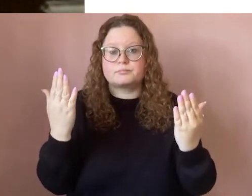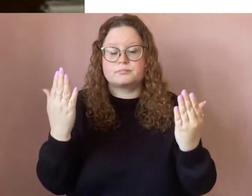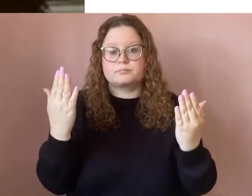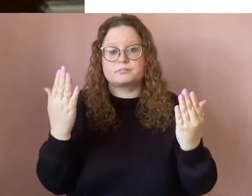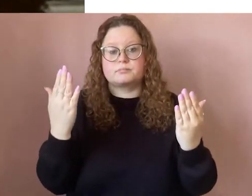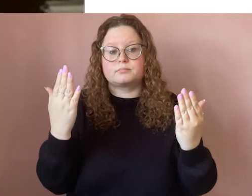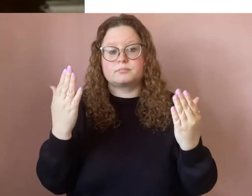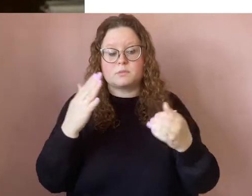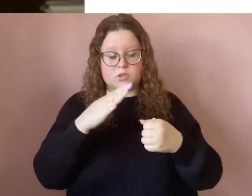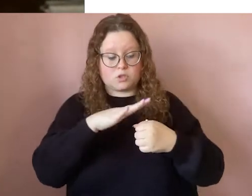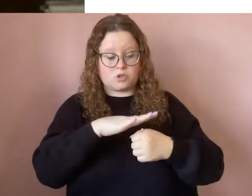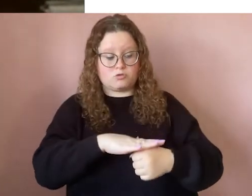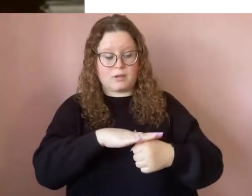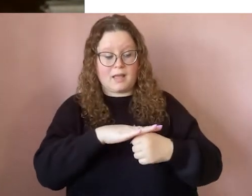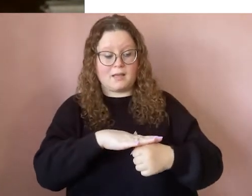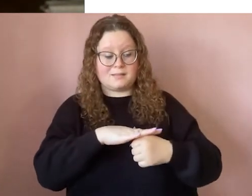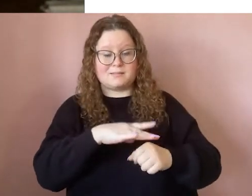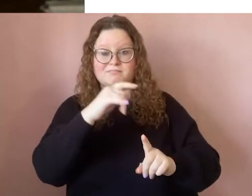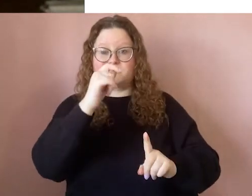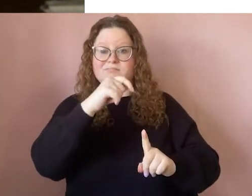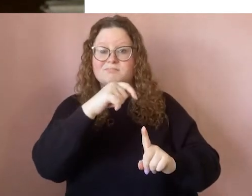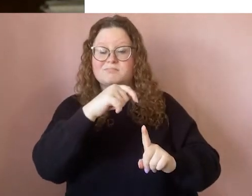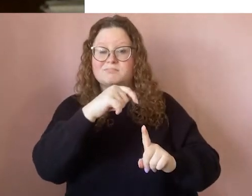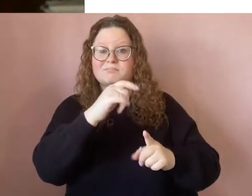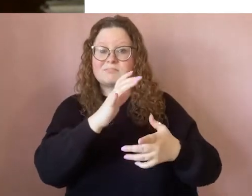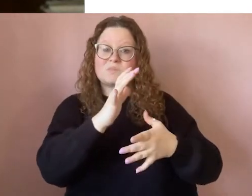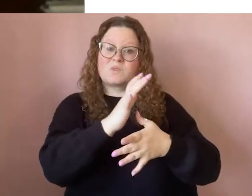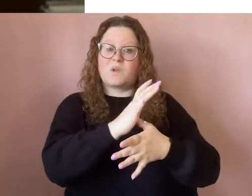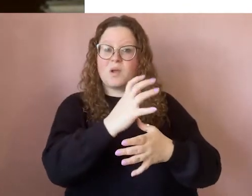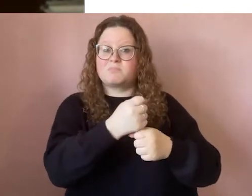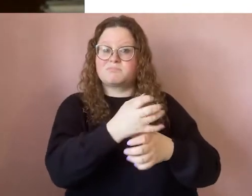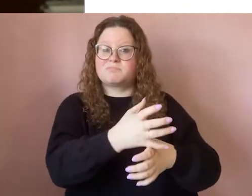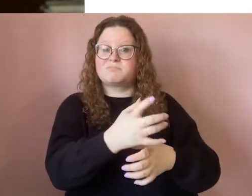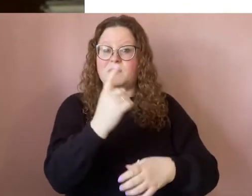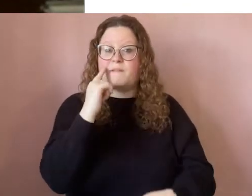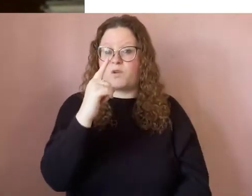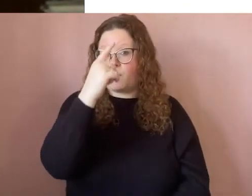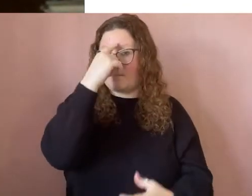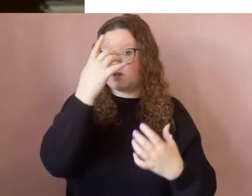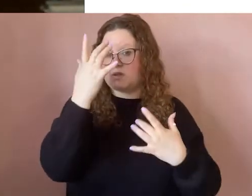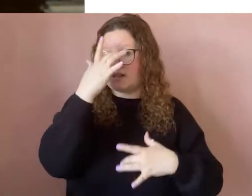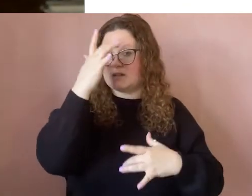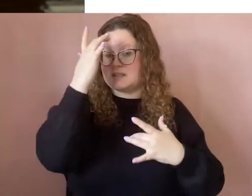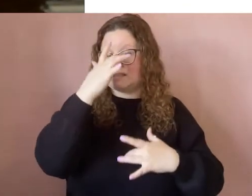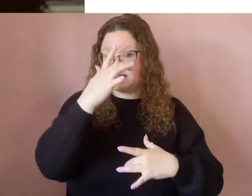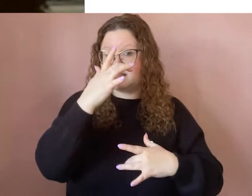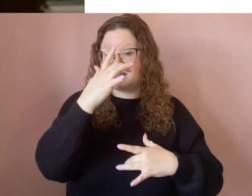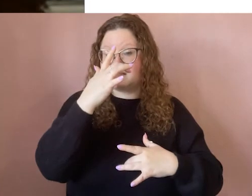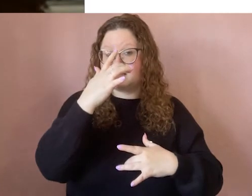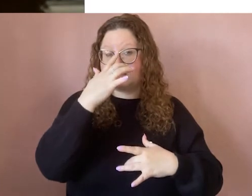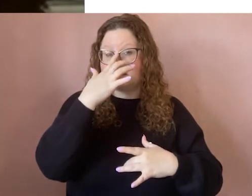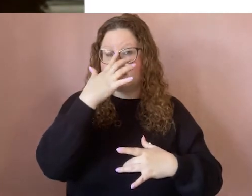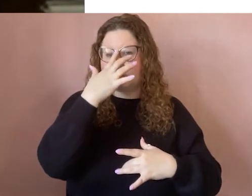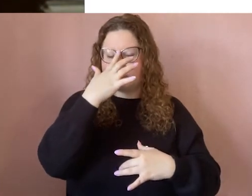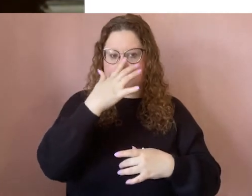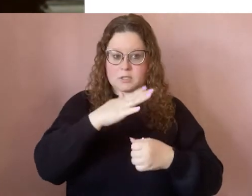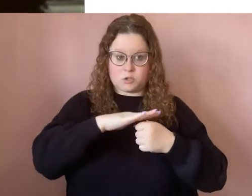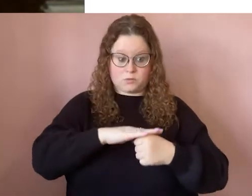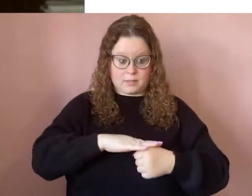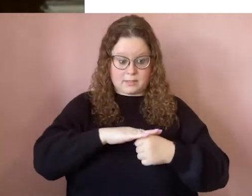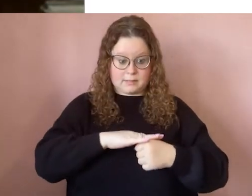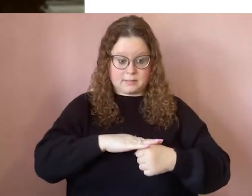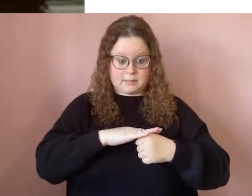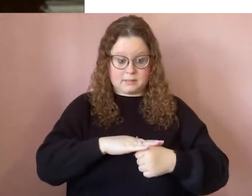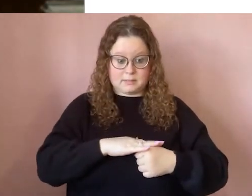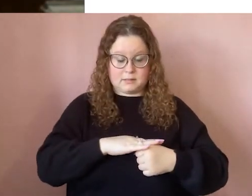the most proficient and most common cause of mental illness. And the containment of stress lies within our power